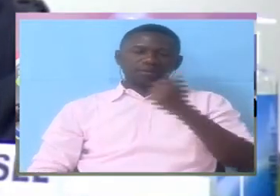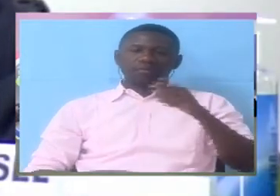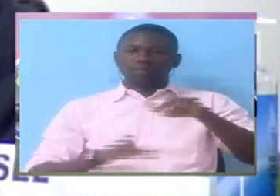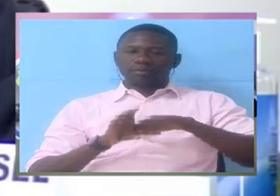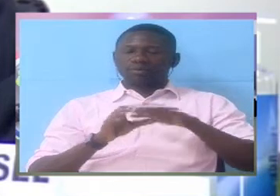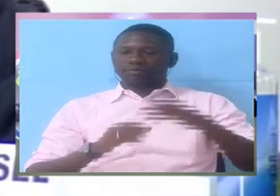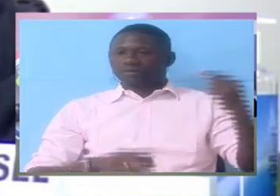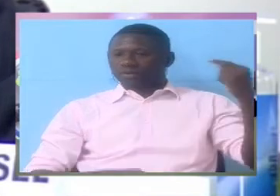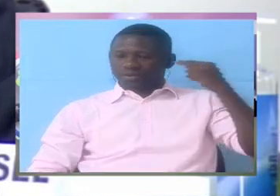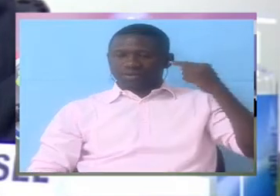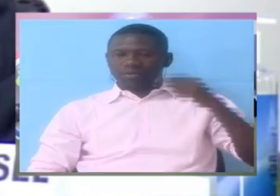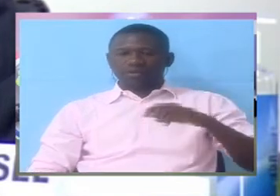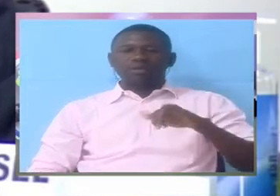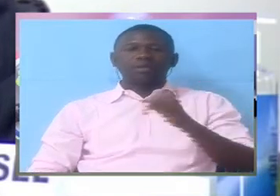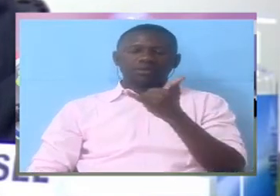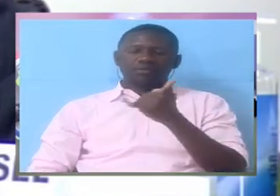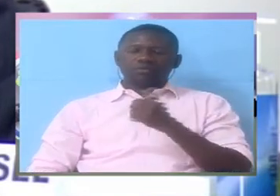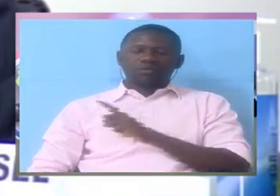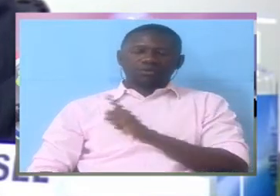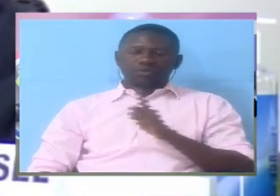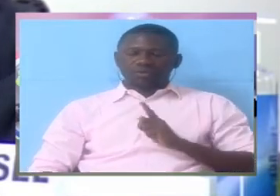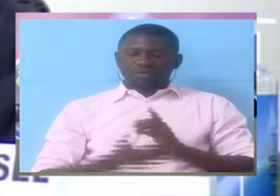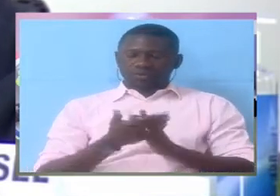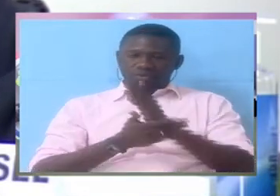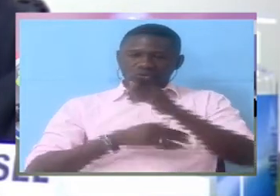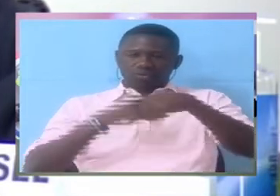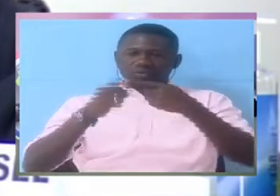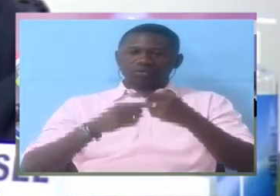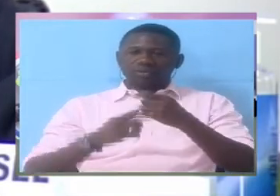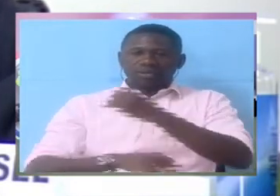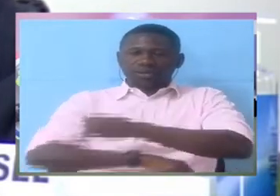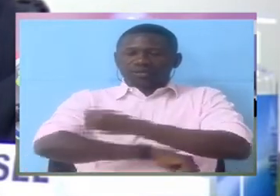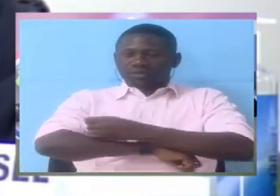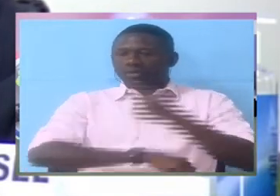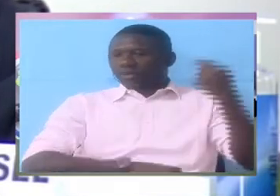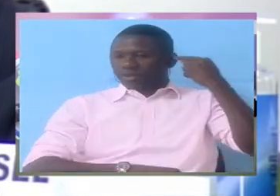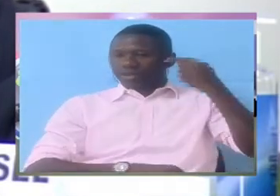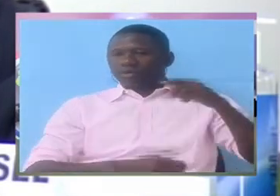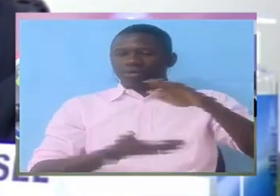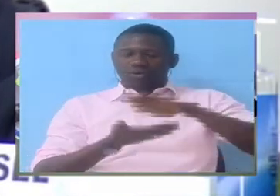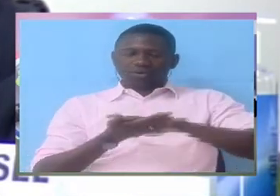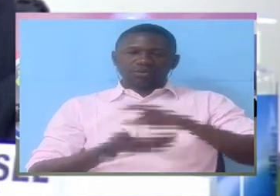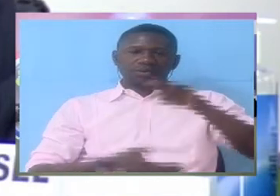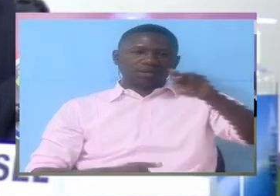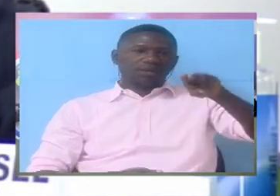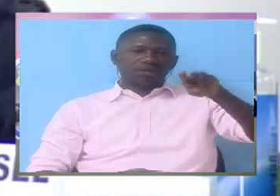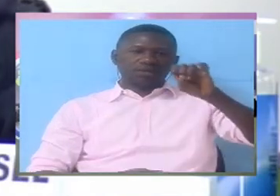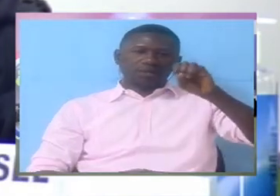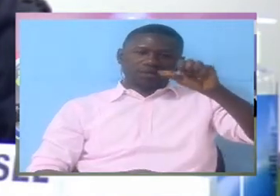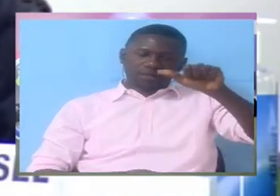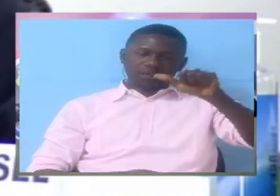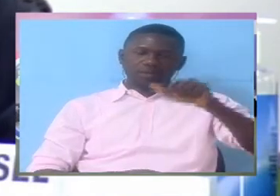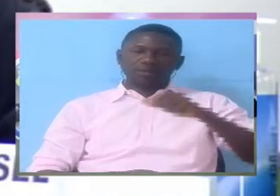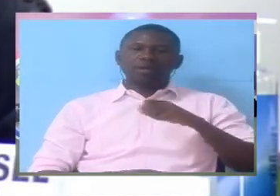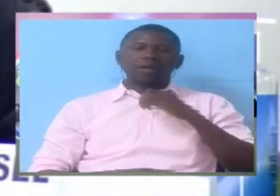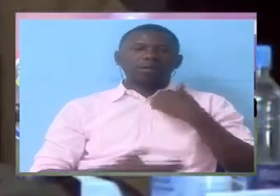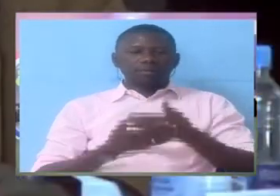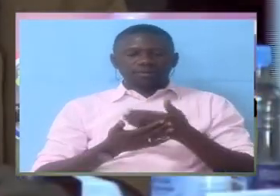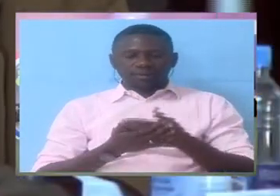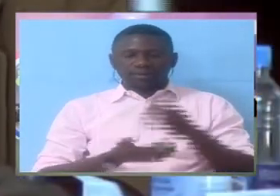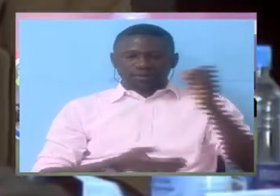the institutional hearing on the NIA. Mr. Kambi, kindly usher in the witness, please. Thank